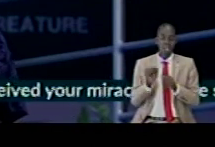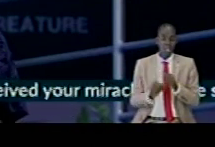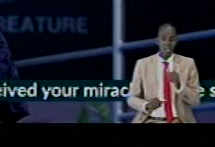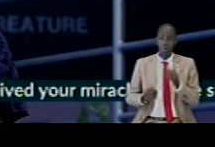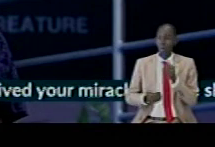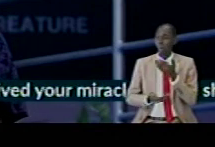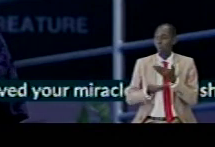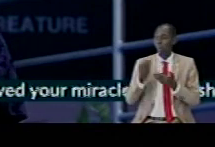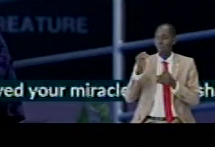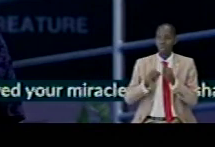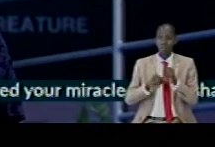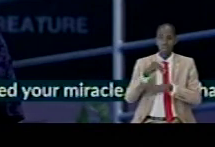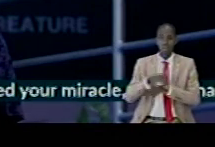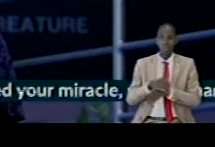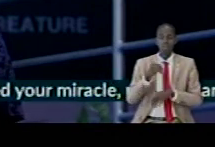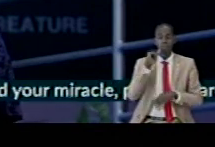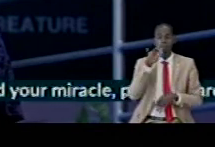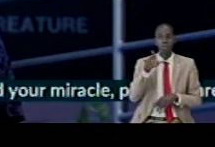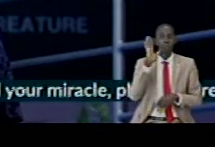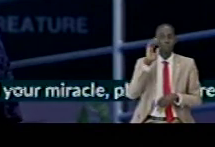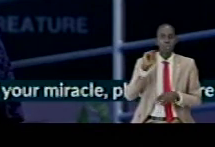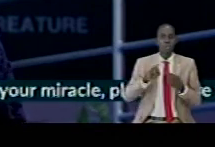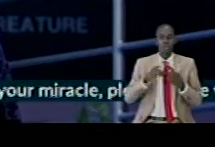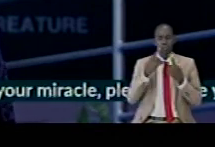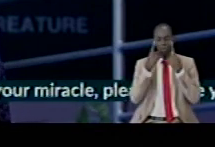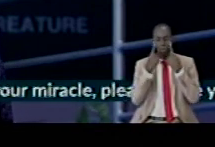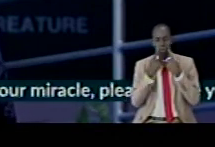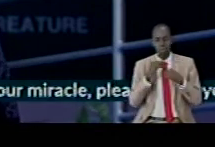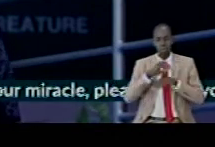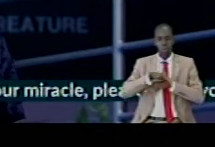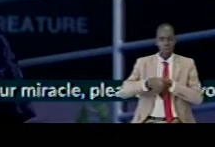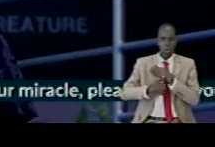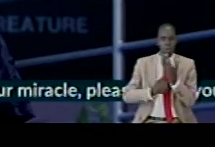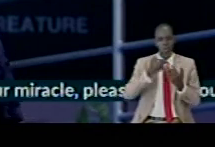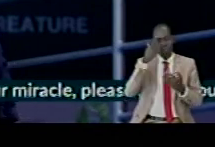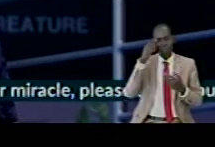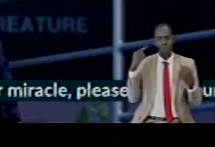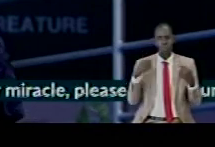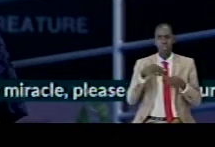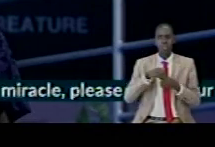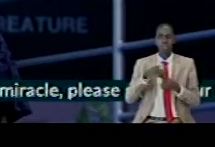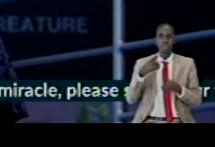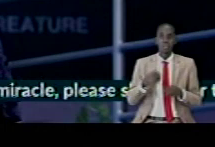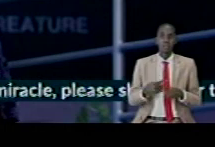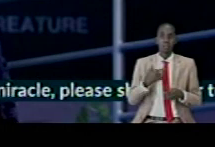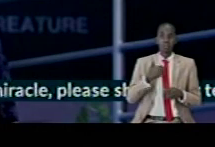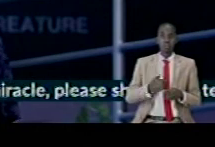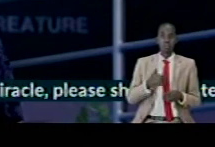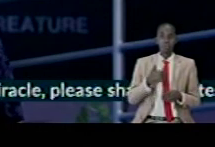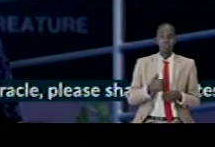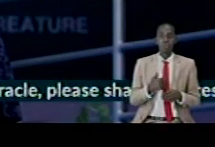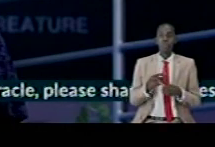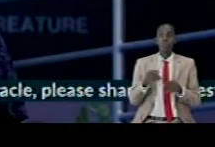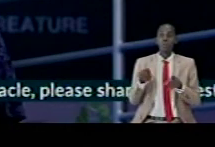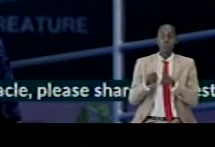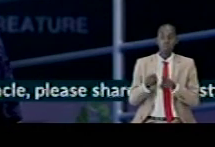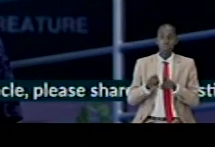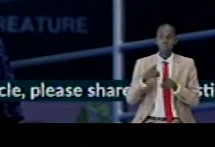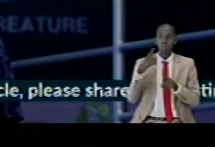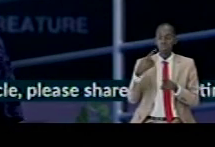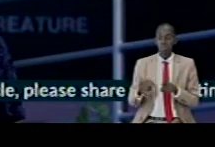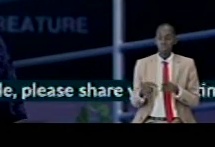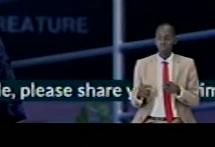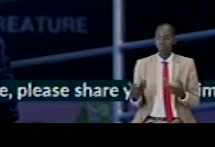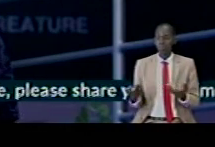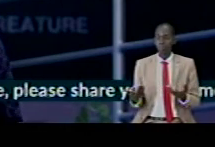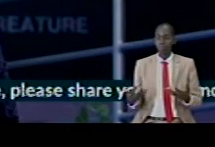have to cry over the night because of the pains I feel on my chest. Some of my roommates can also bear the witness